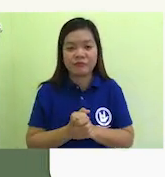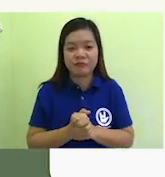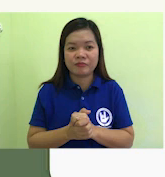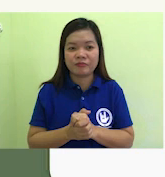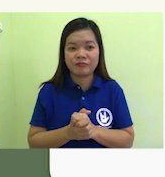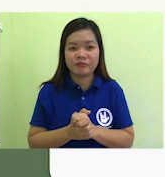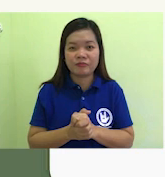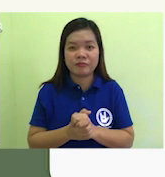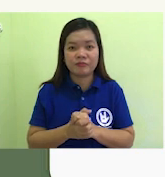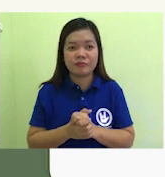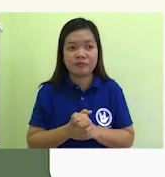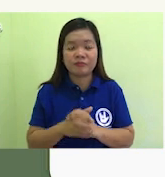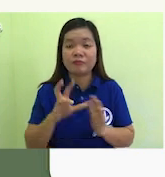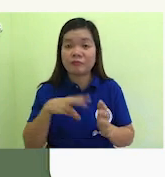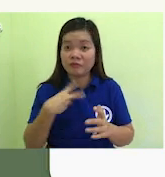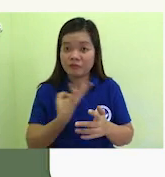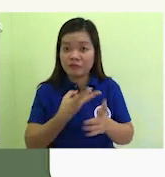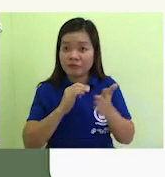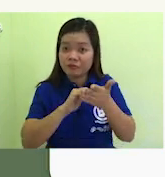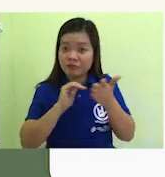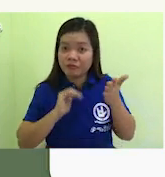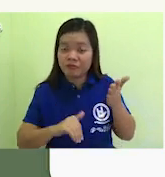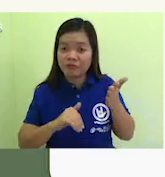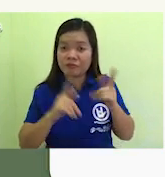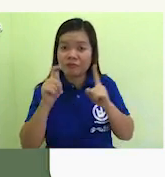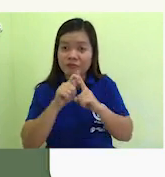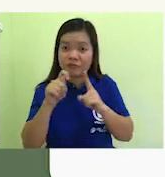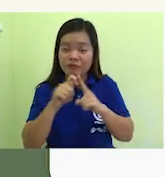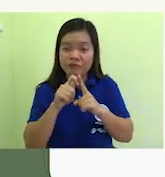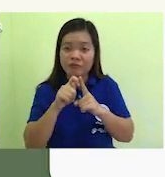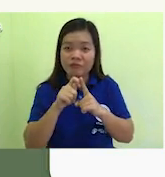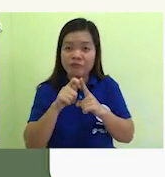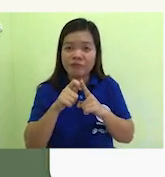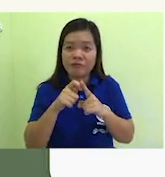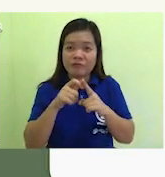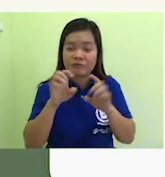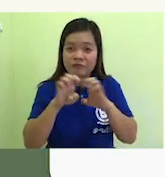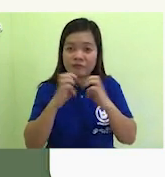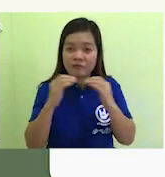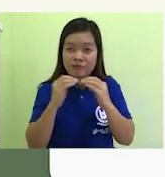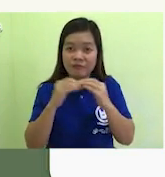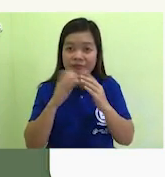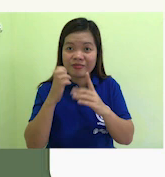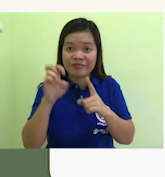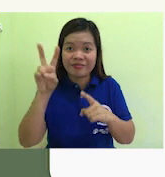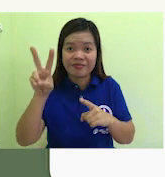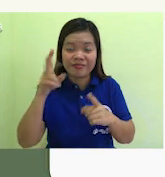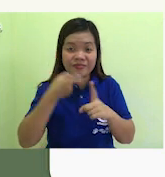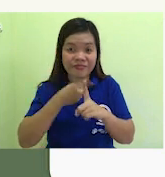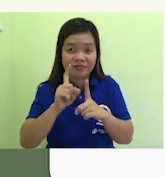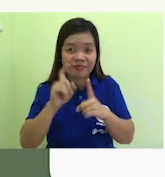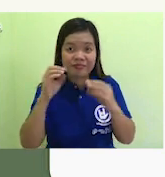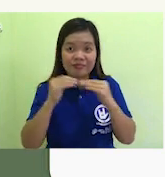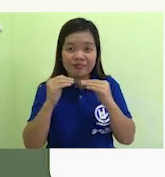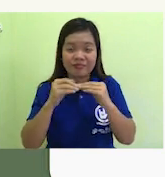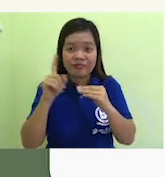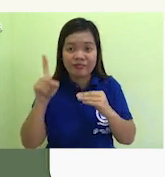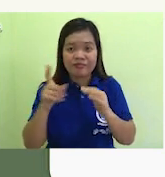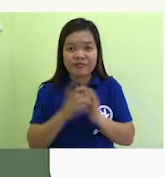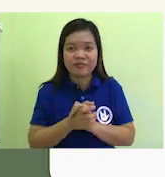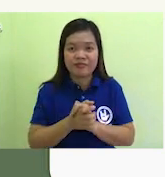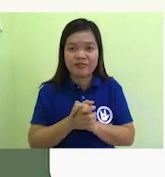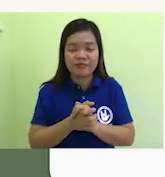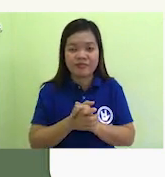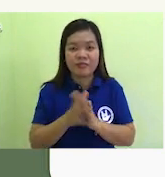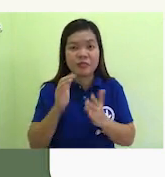c. We will subtract corresponding terms in equation 2 from